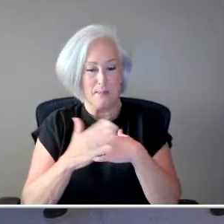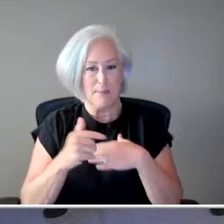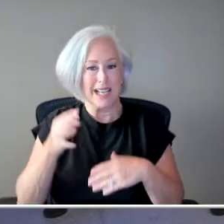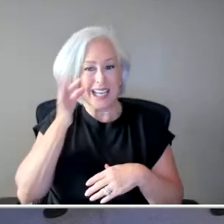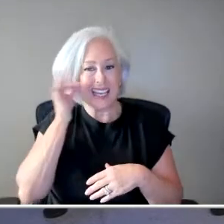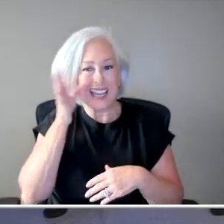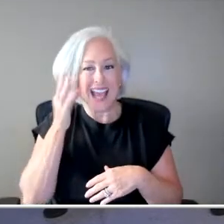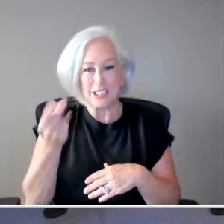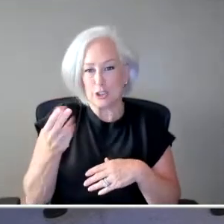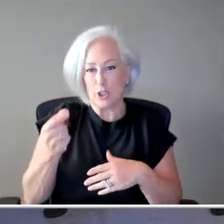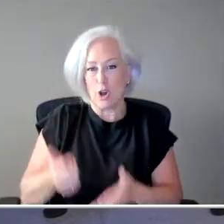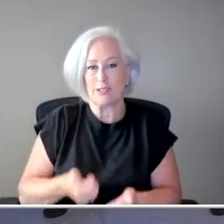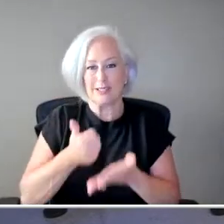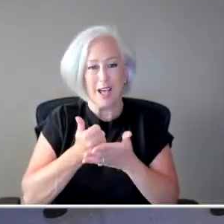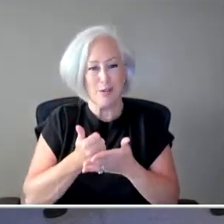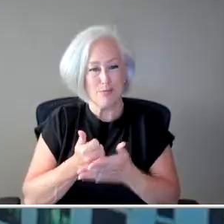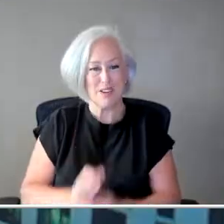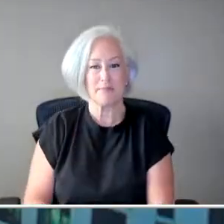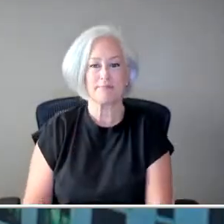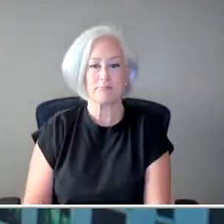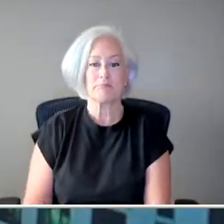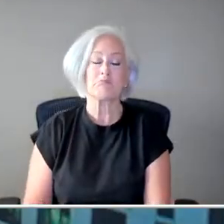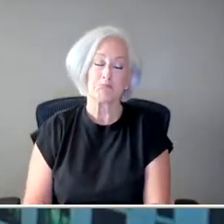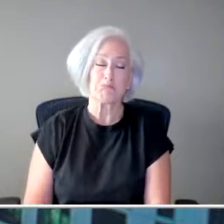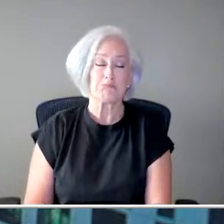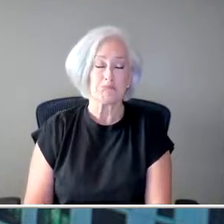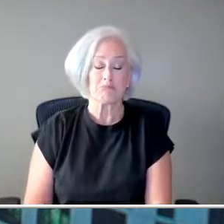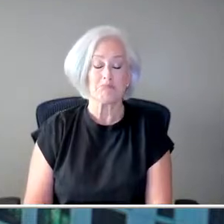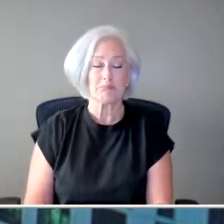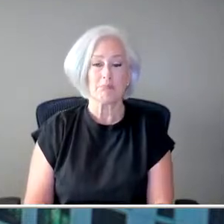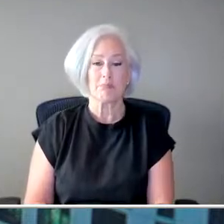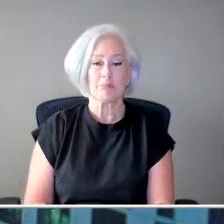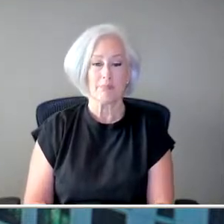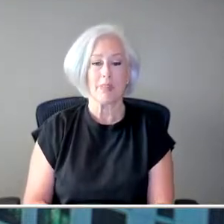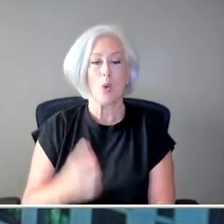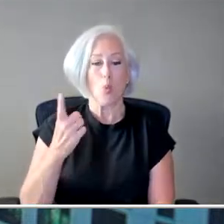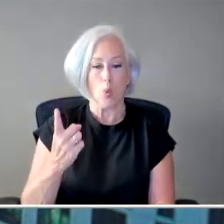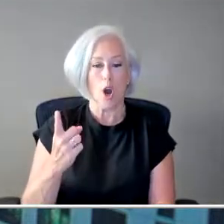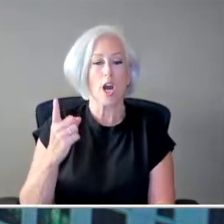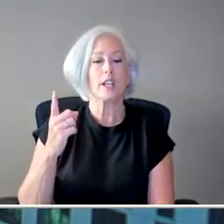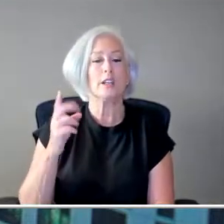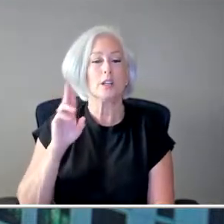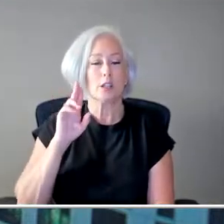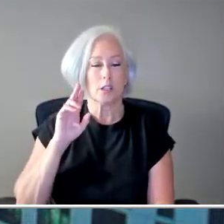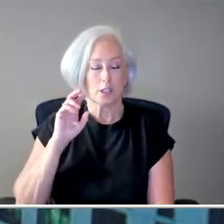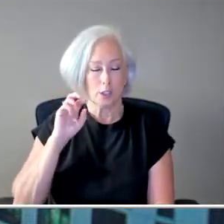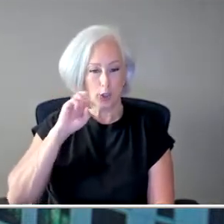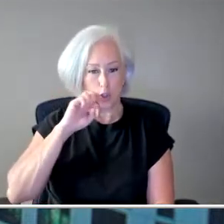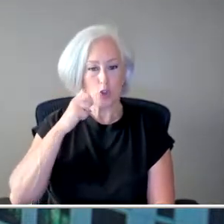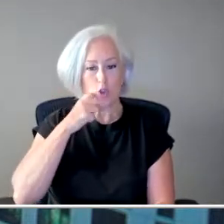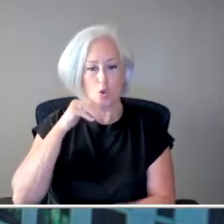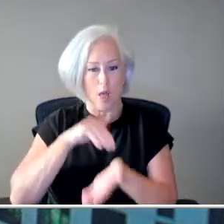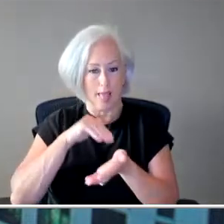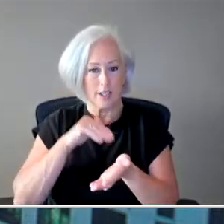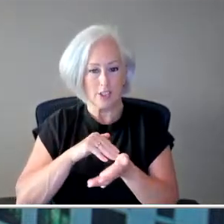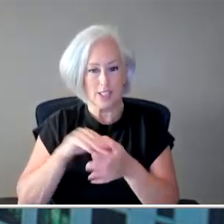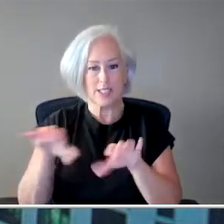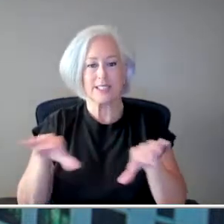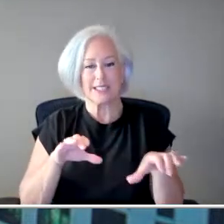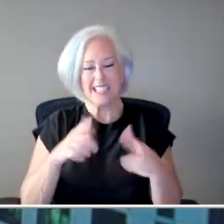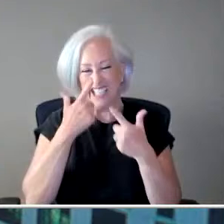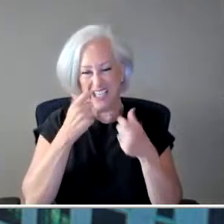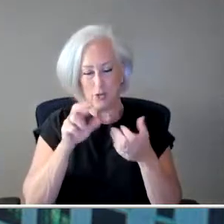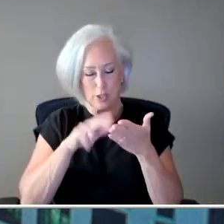for your resiliency? There is some cool, actually one of our neurologists here has done some interesting research in this space, and there